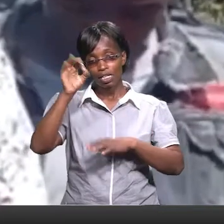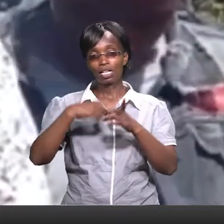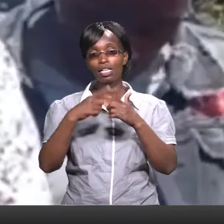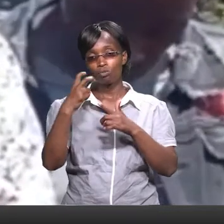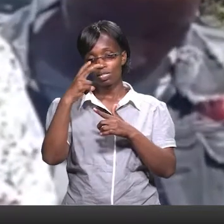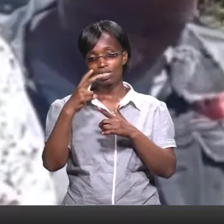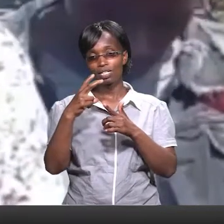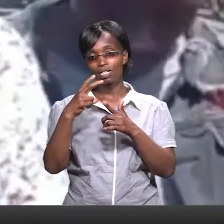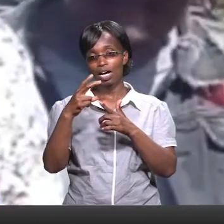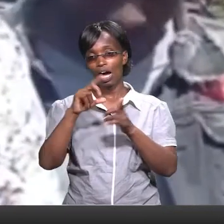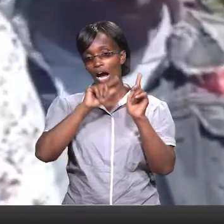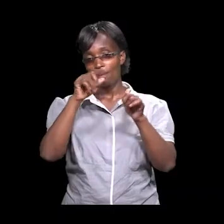we'll see this coming to an end